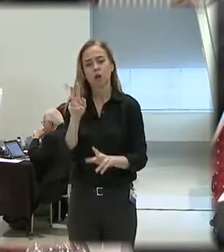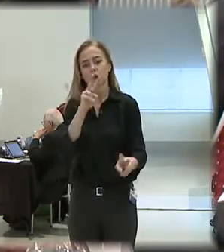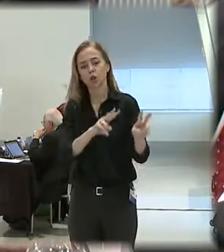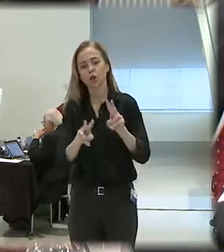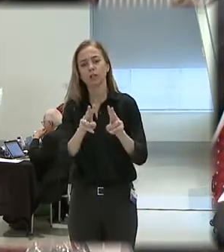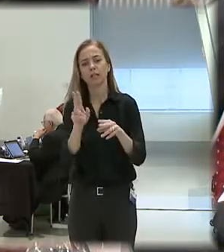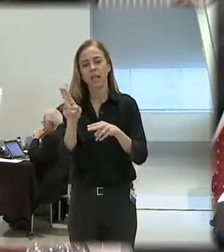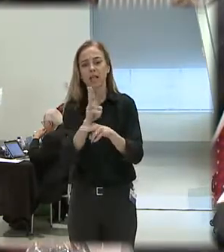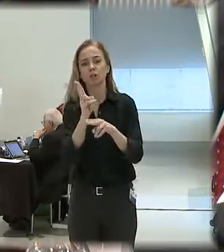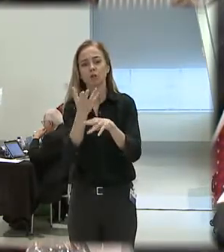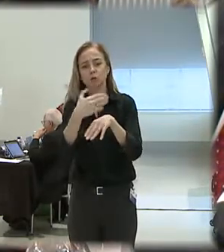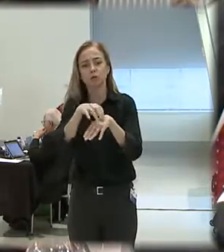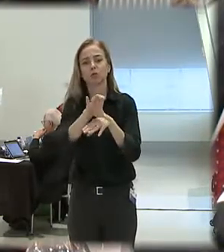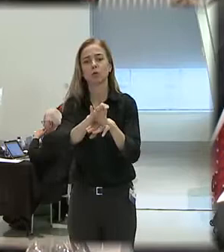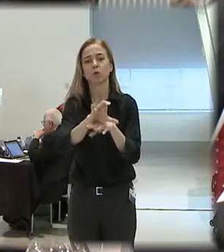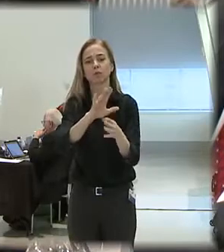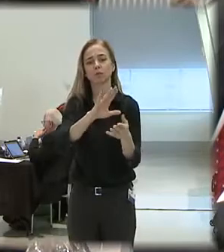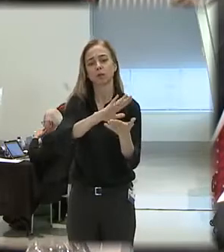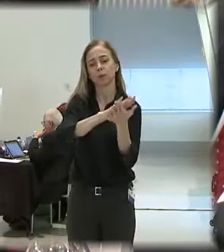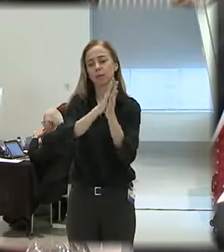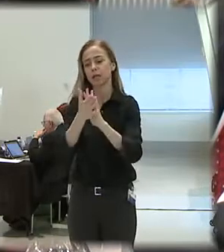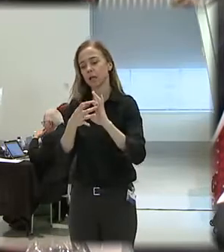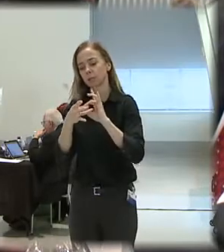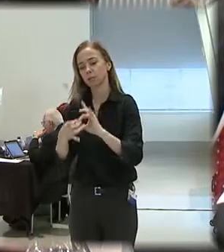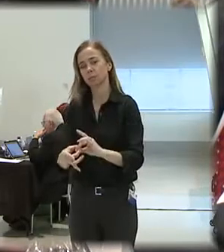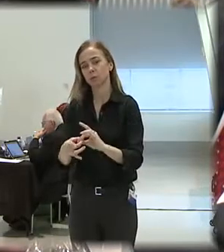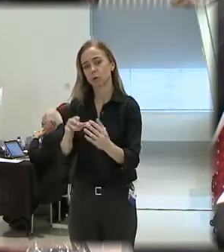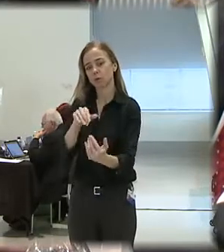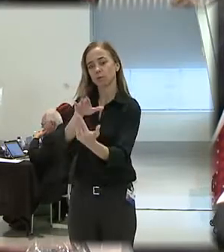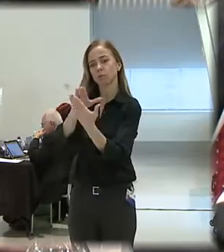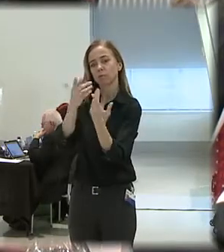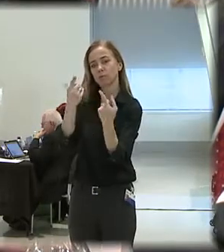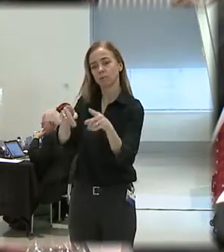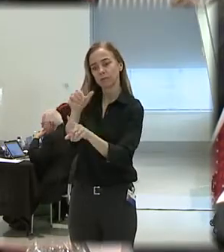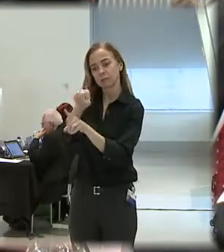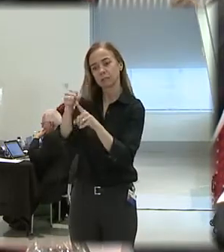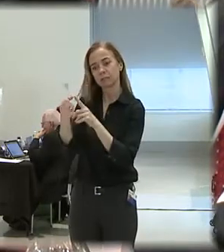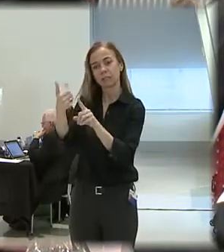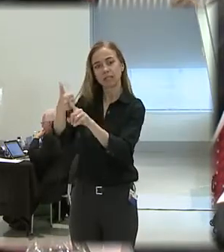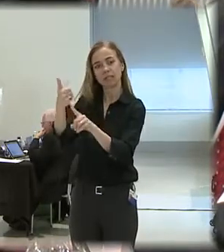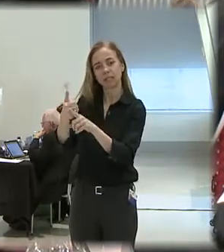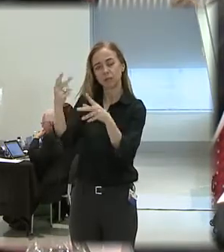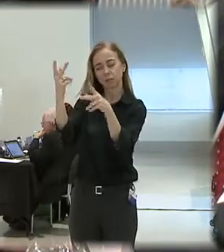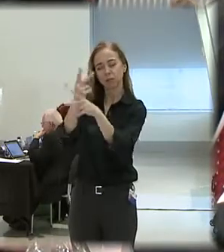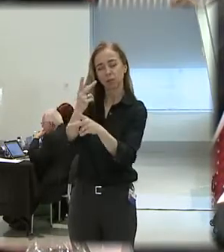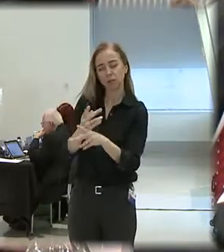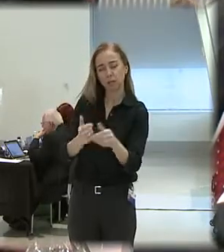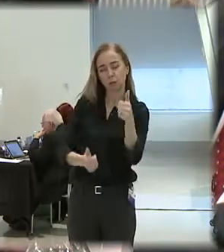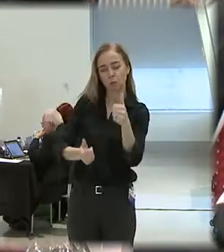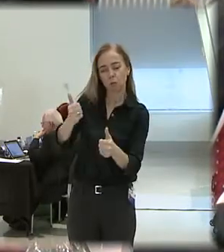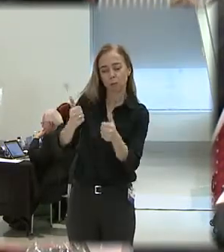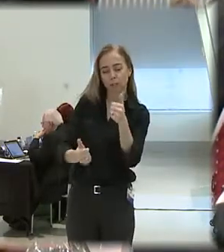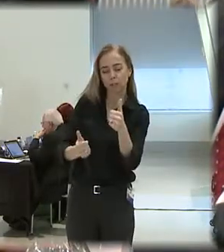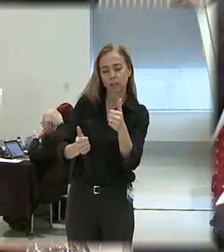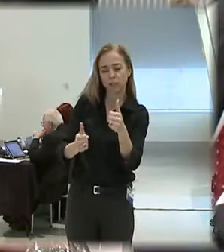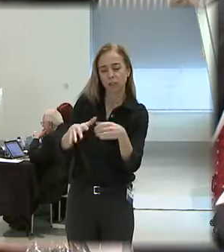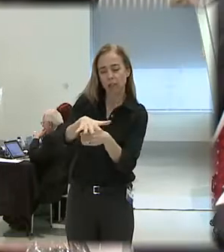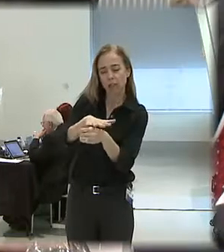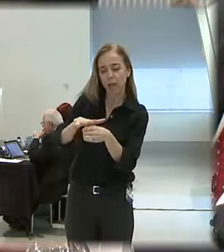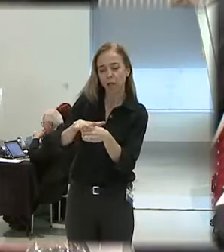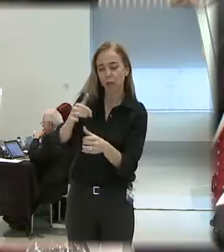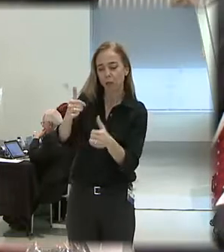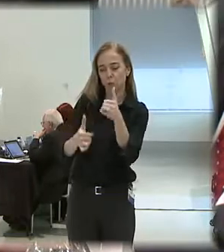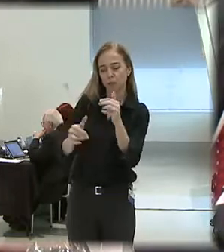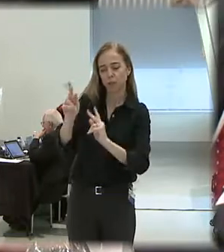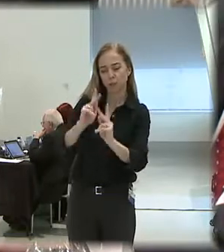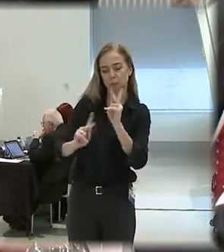force ends up being part of the encounter, and trying to figure out which calls, which areas, which people